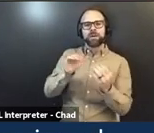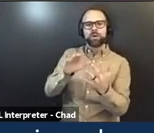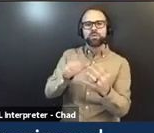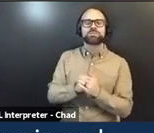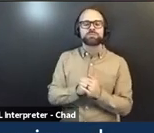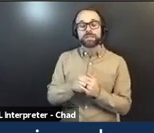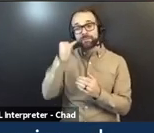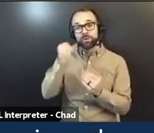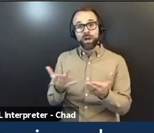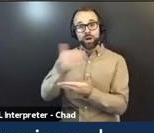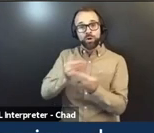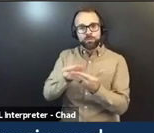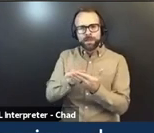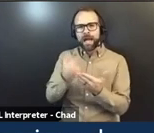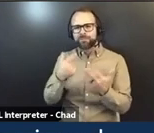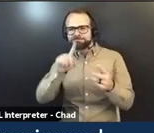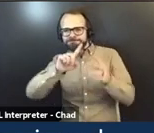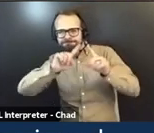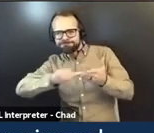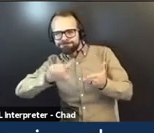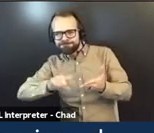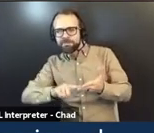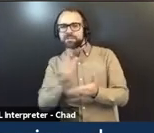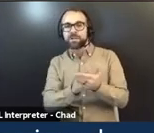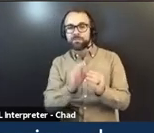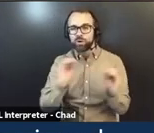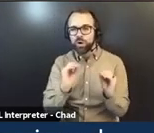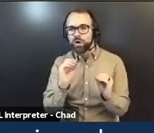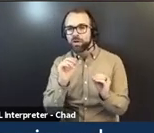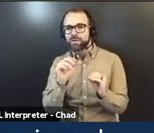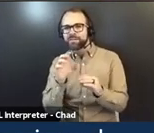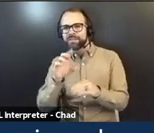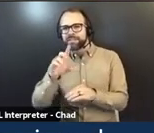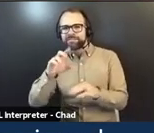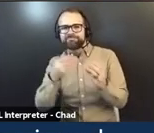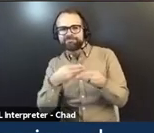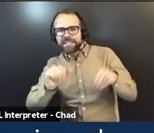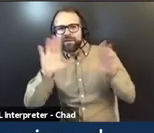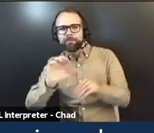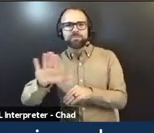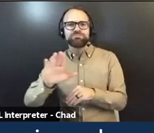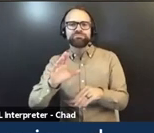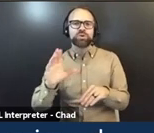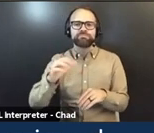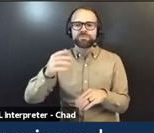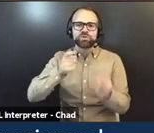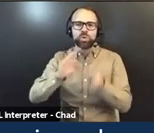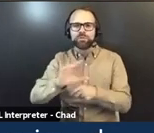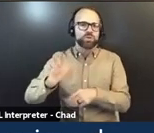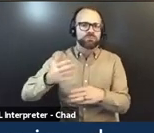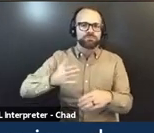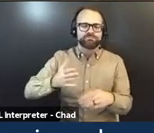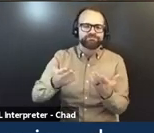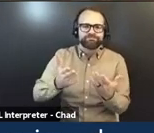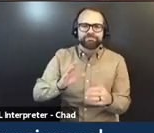take a look under the hood and say, okay, is there any non-dilutive we can get you first so we don't give away too much of your company? And let's just say you've got